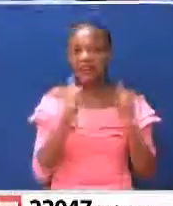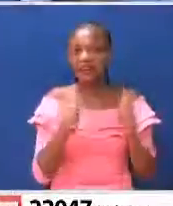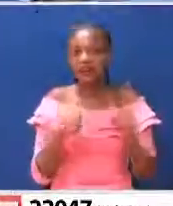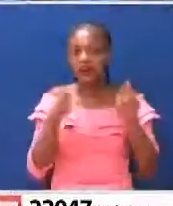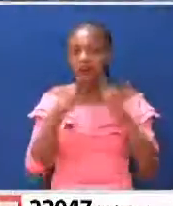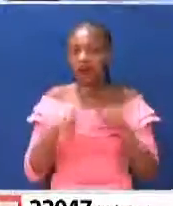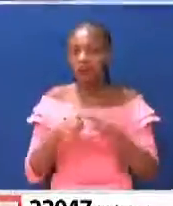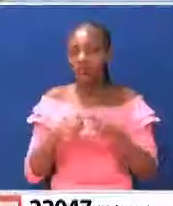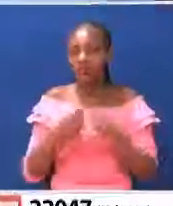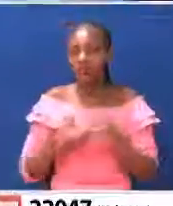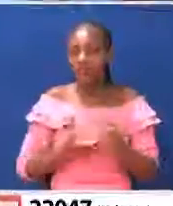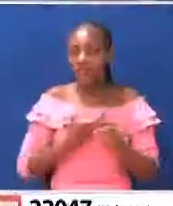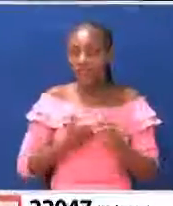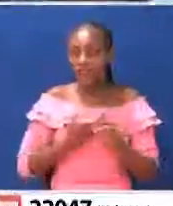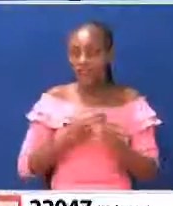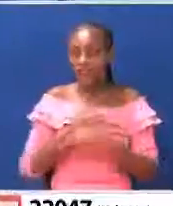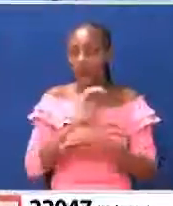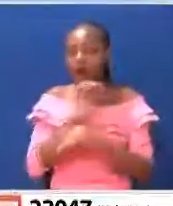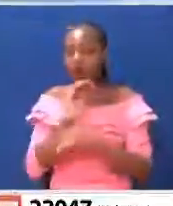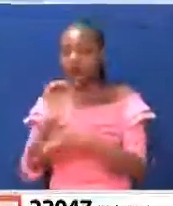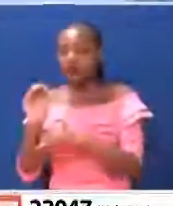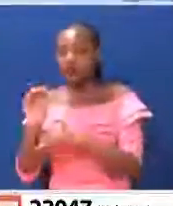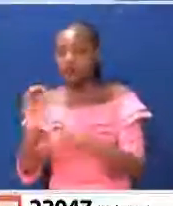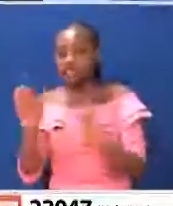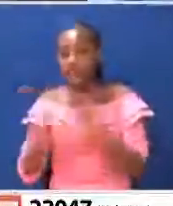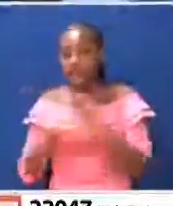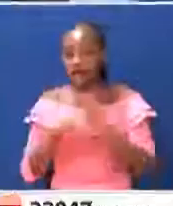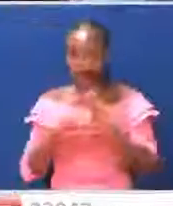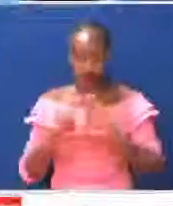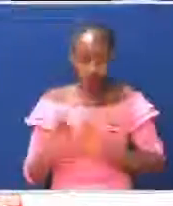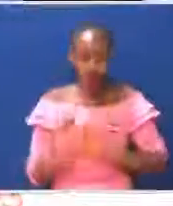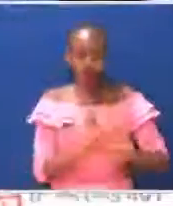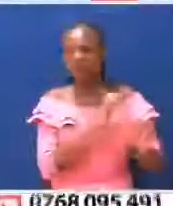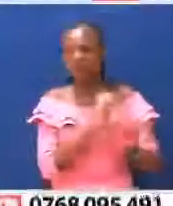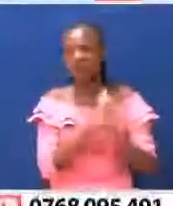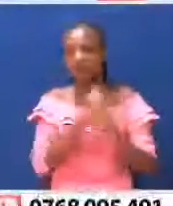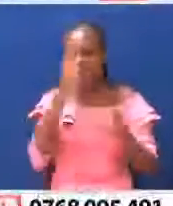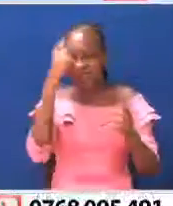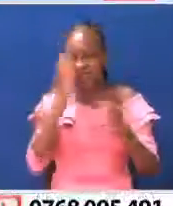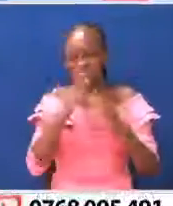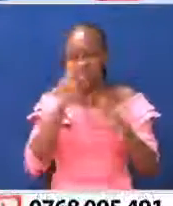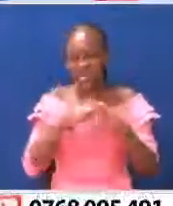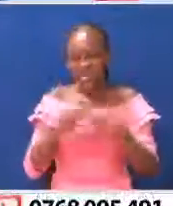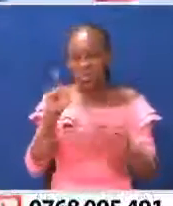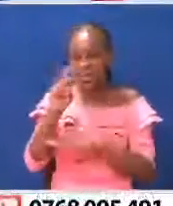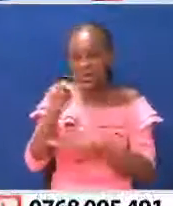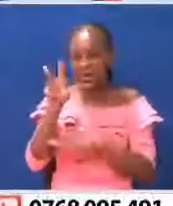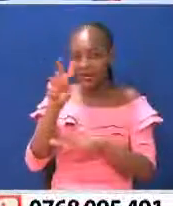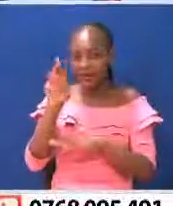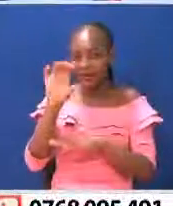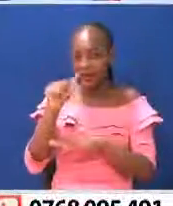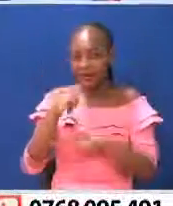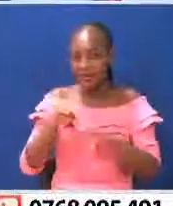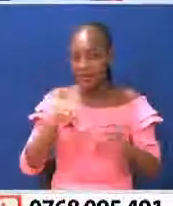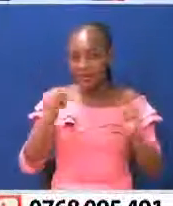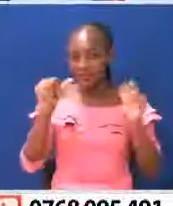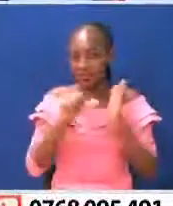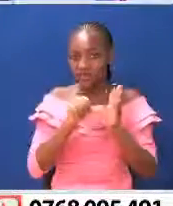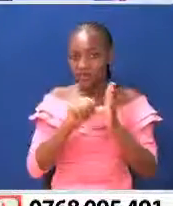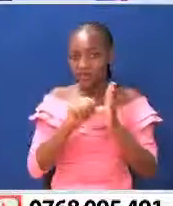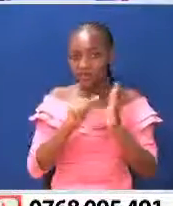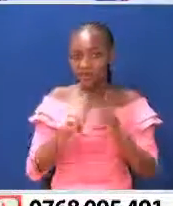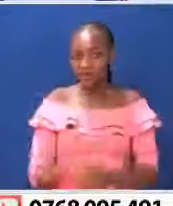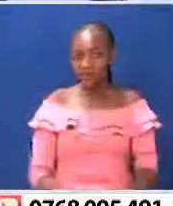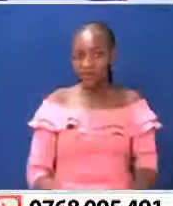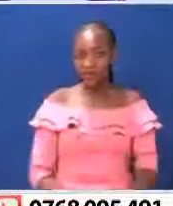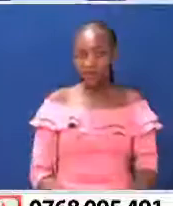union has now advised its members to down their tools until NMS makes good of its word by